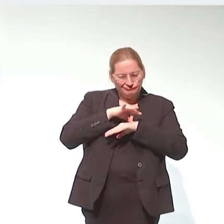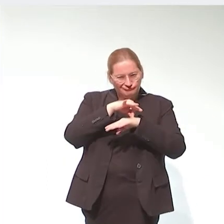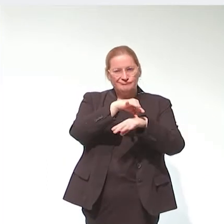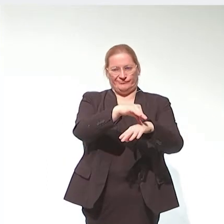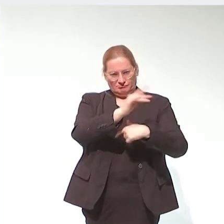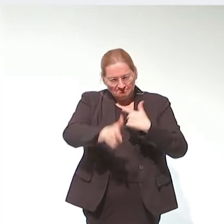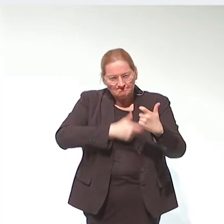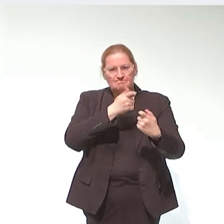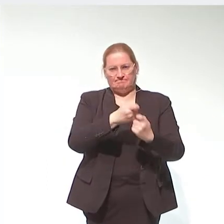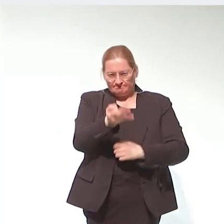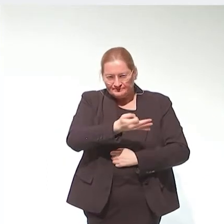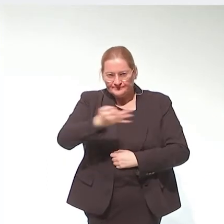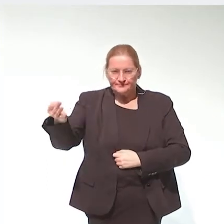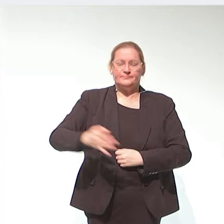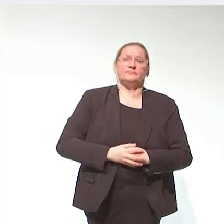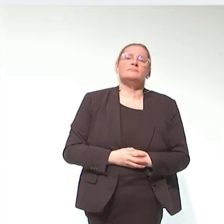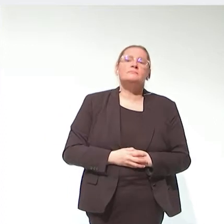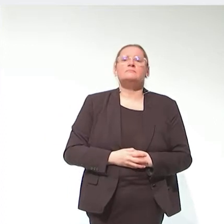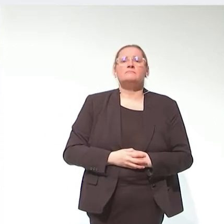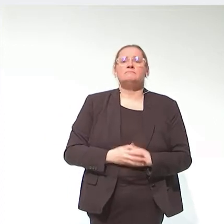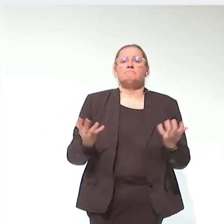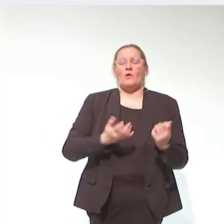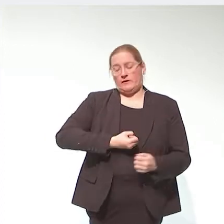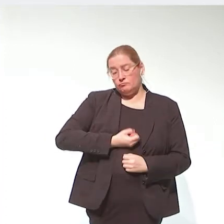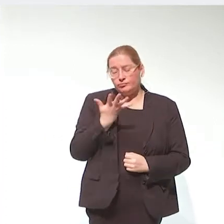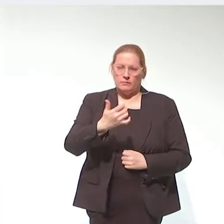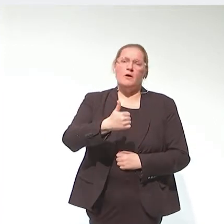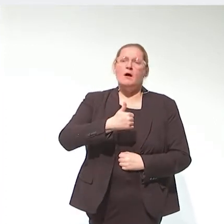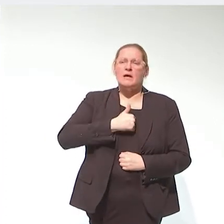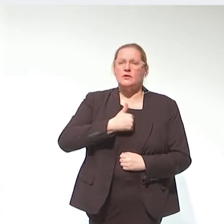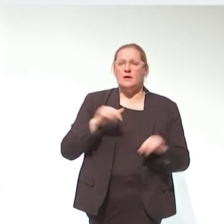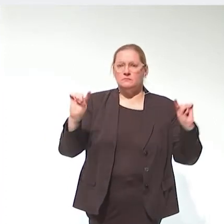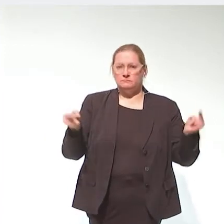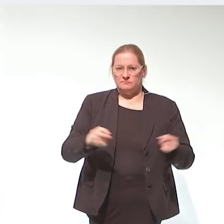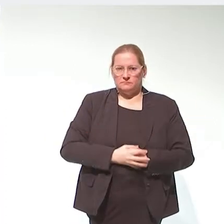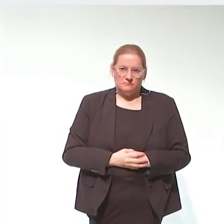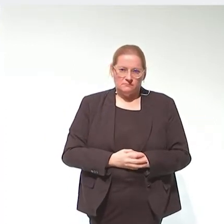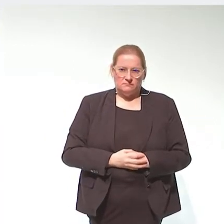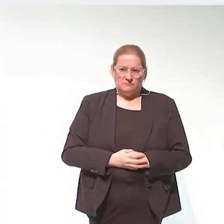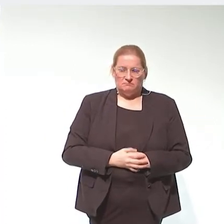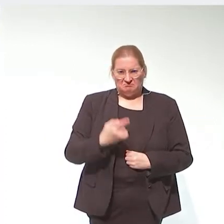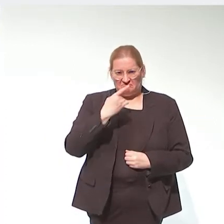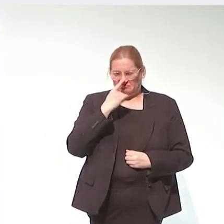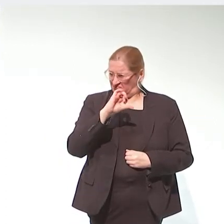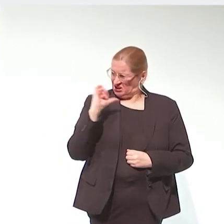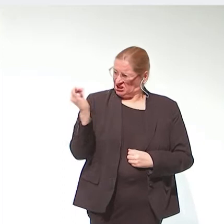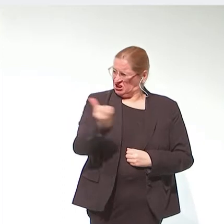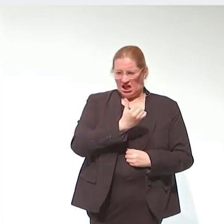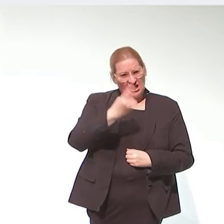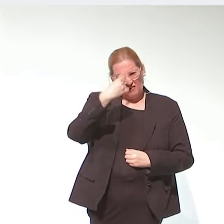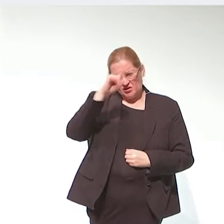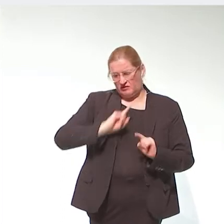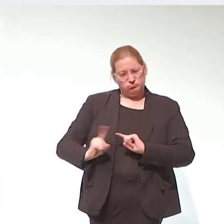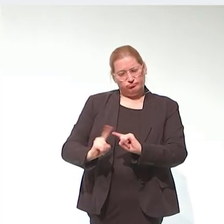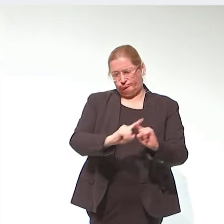reflection, every approach is fine. Either you have put all the elements in one legal form, one law,